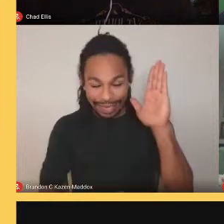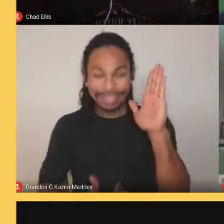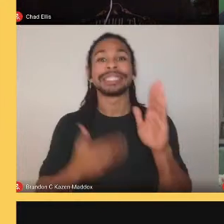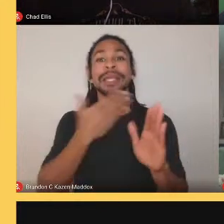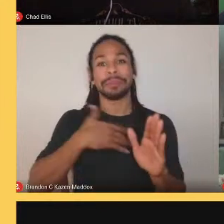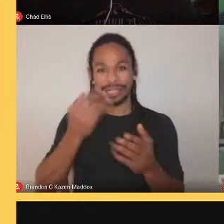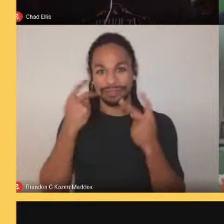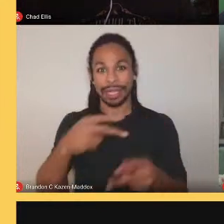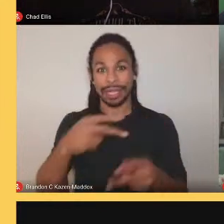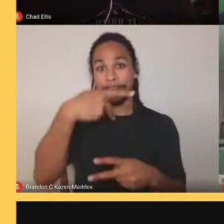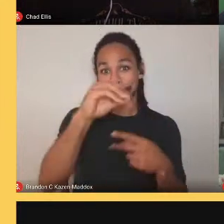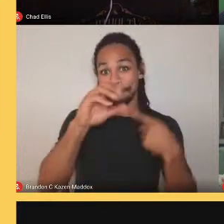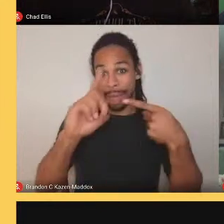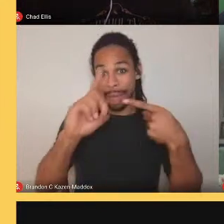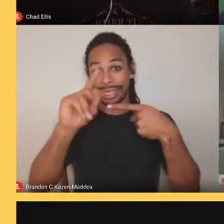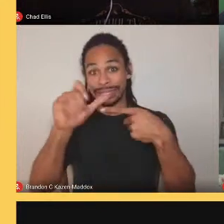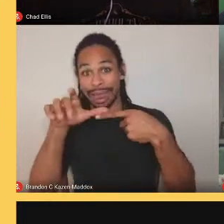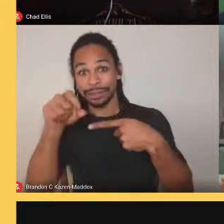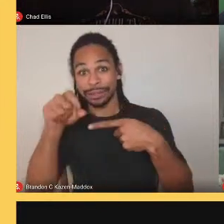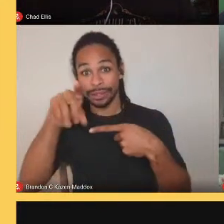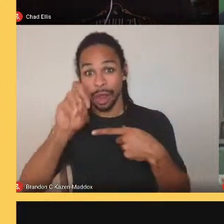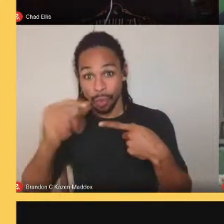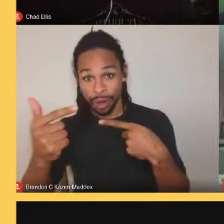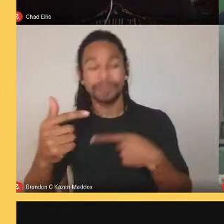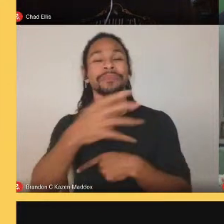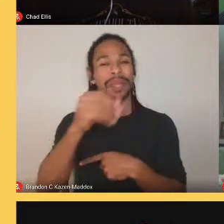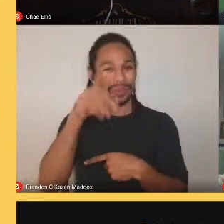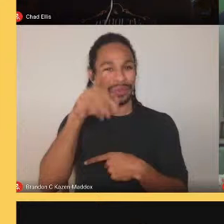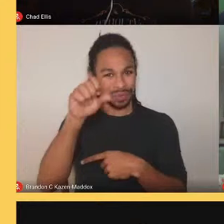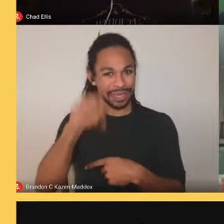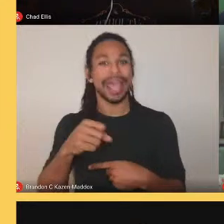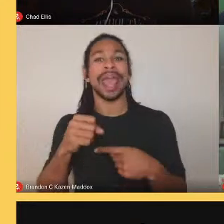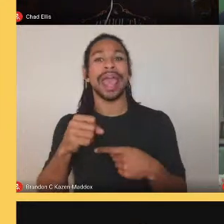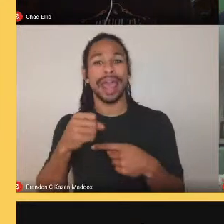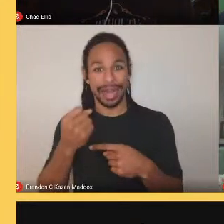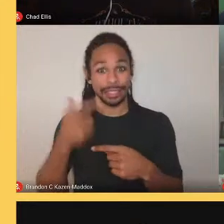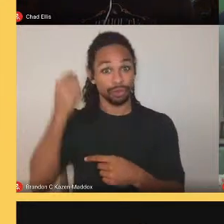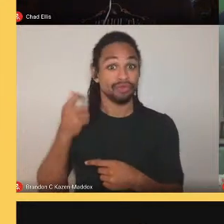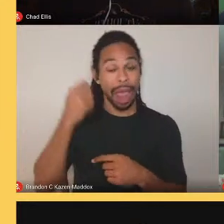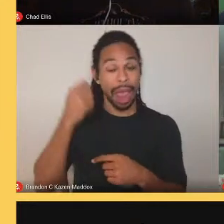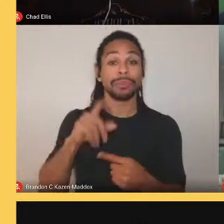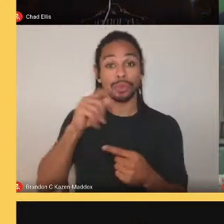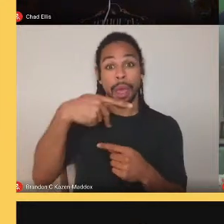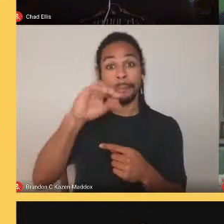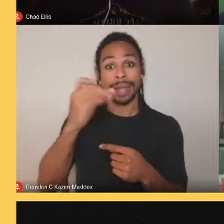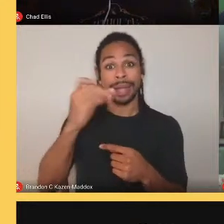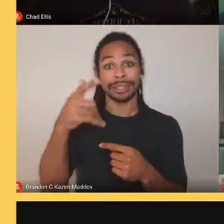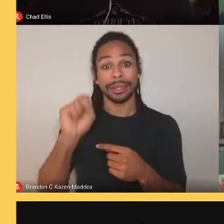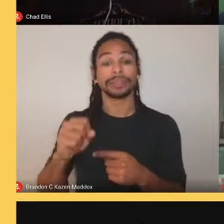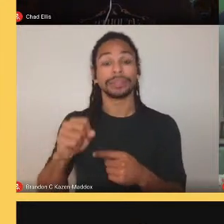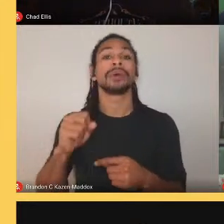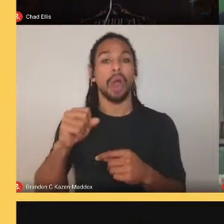podtales.org and be sure to subscribe to PodTales on the podcatcher of your choice to find the podcast showcase selection.